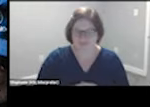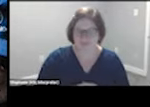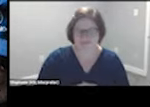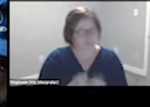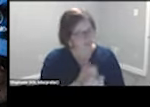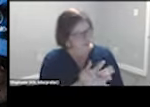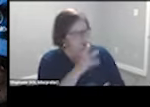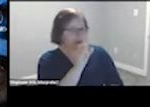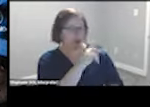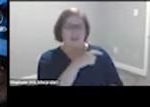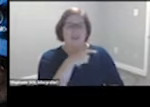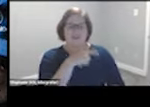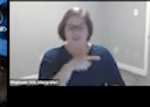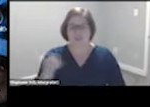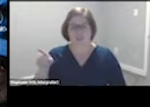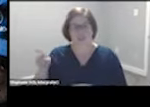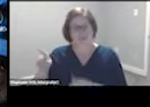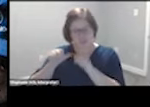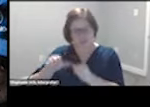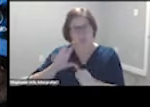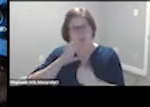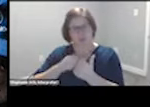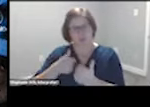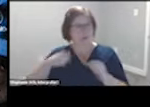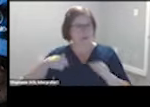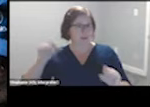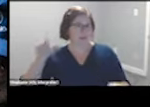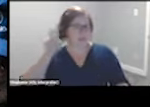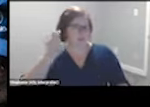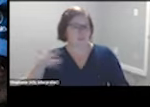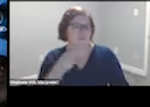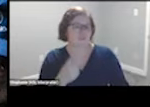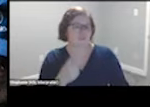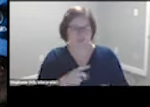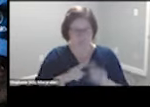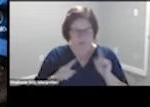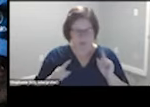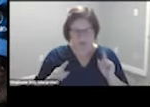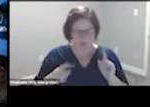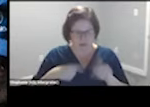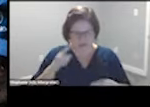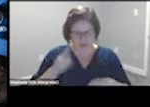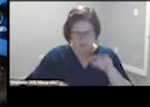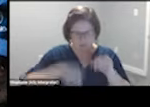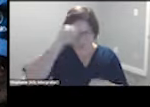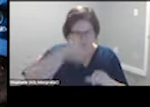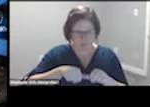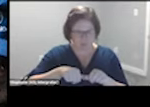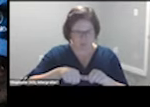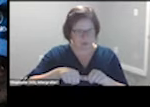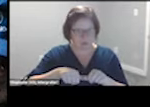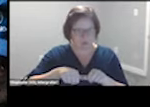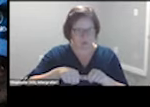And she keep talking to me. I can hear her voice, but I don't know why, but I cannot remember I saw